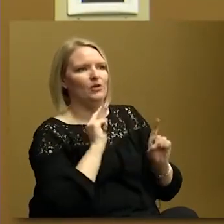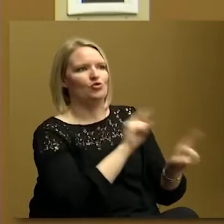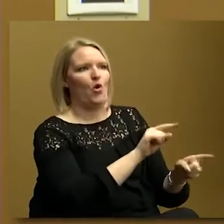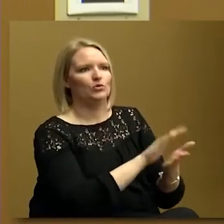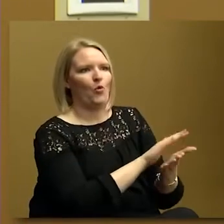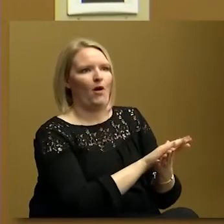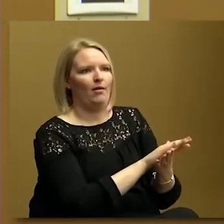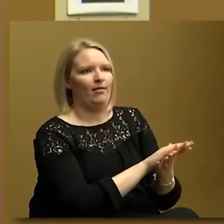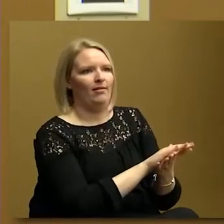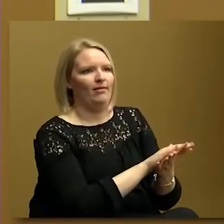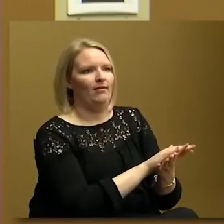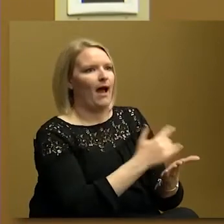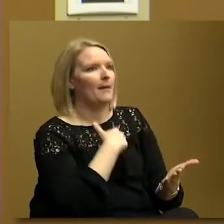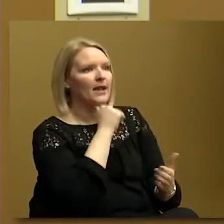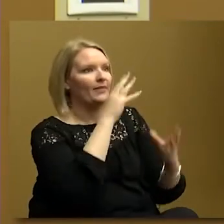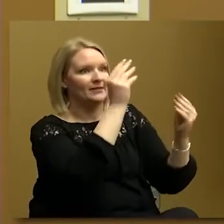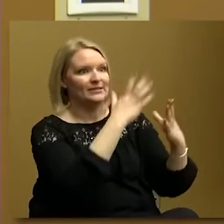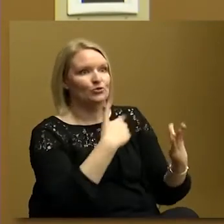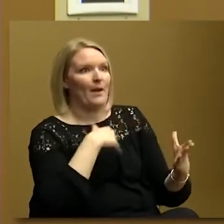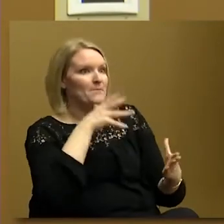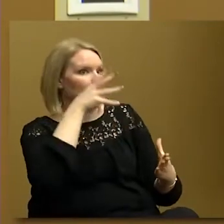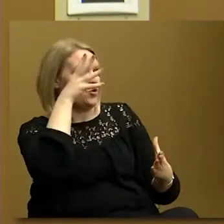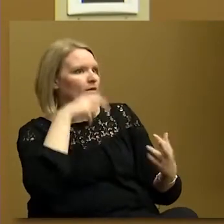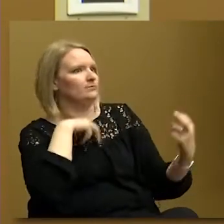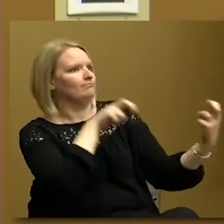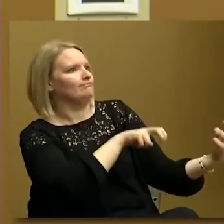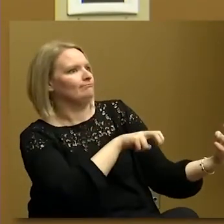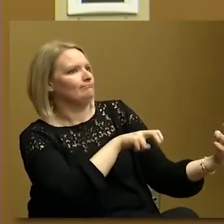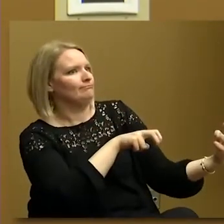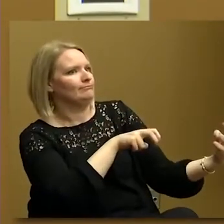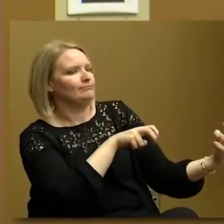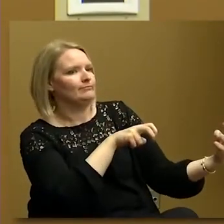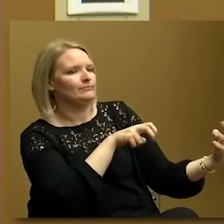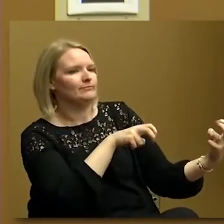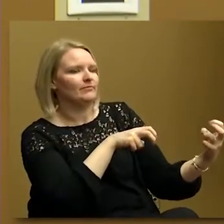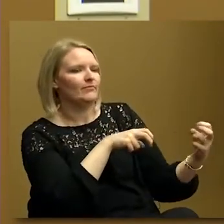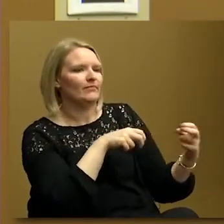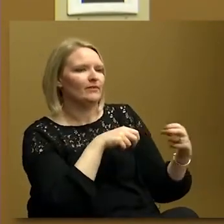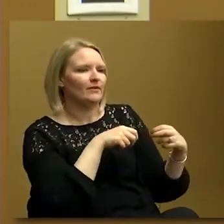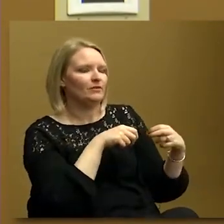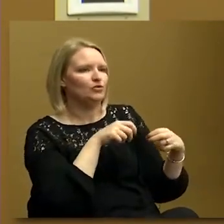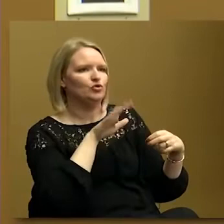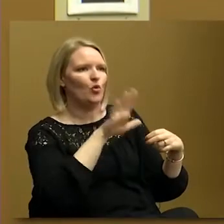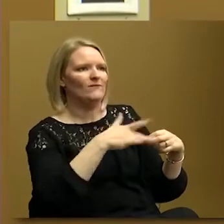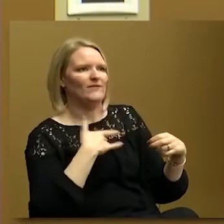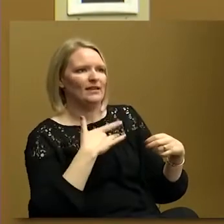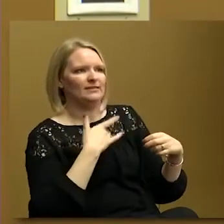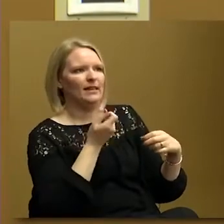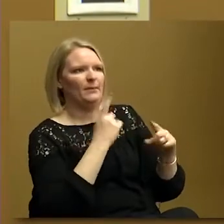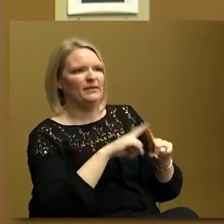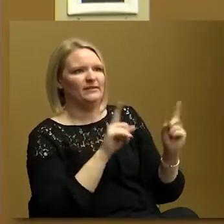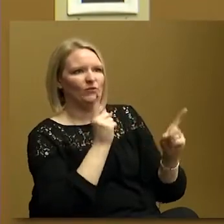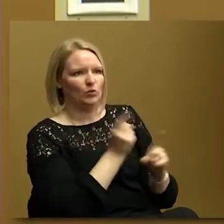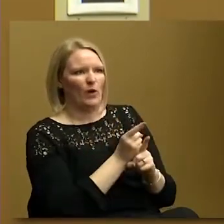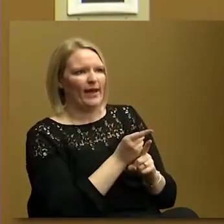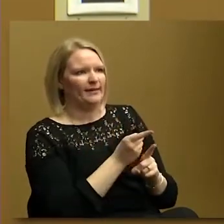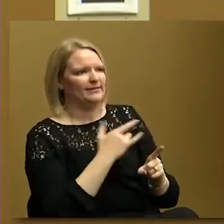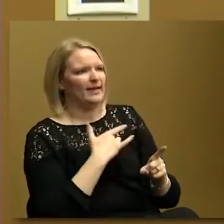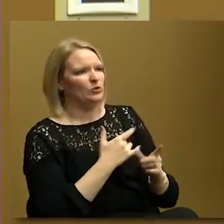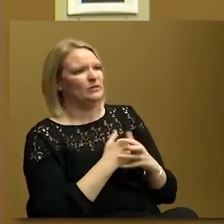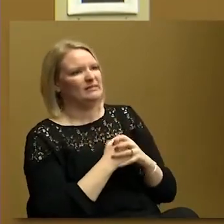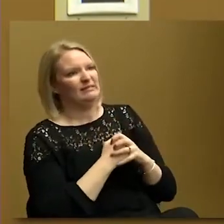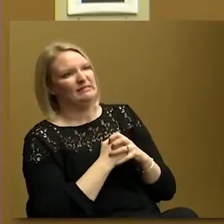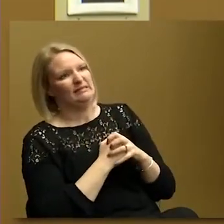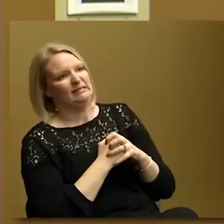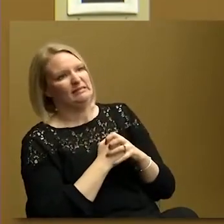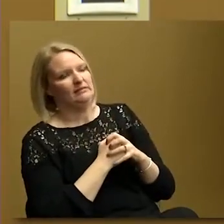other end of the table, and all those parents are in there, don't you kind of like, oh my God, and you want to say,